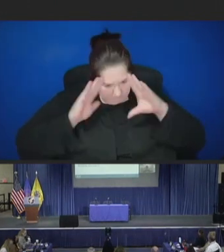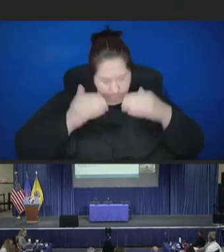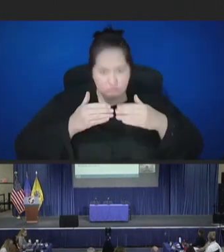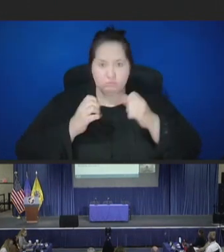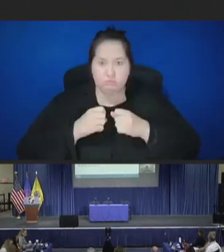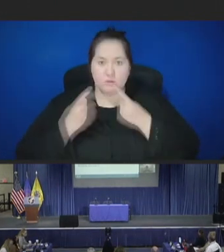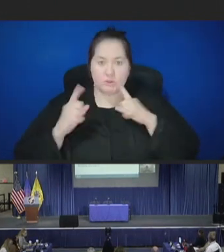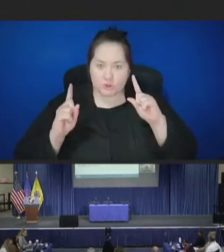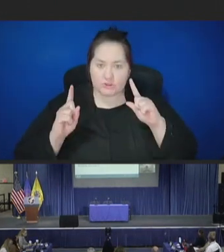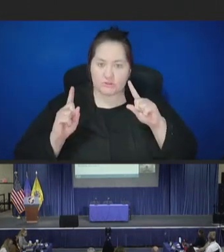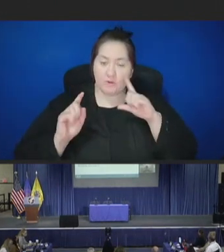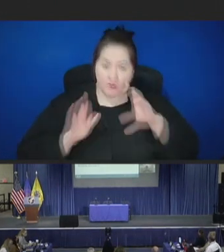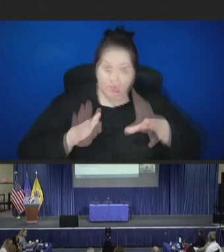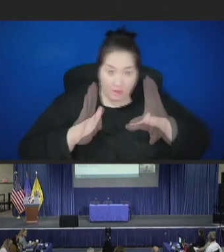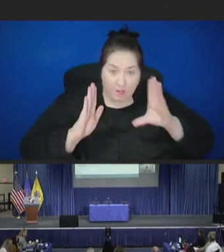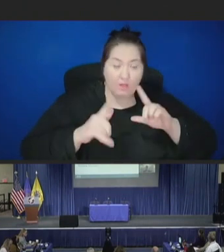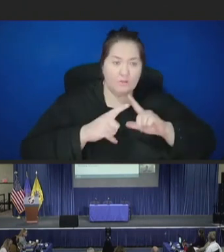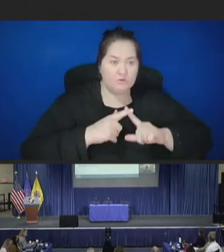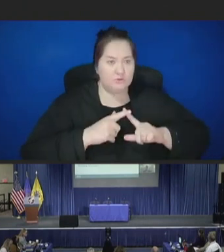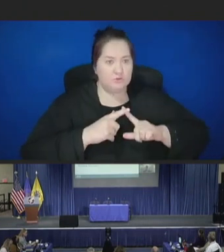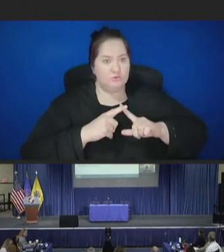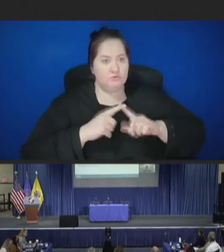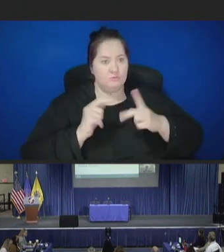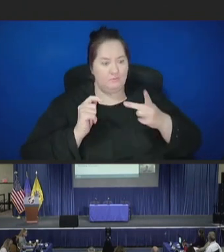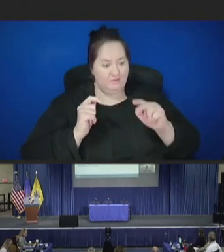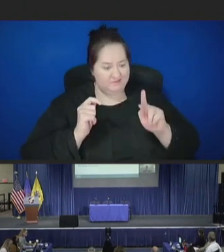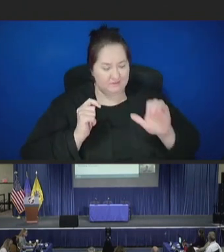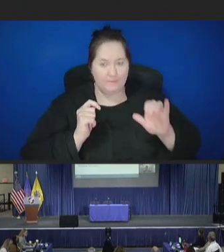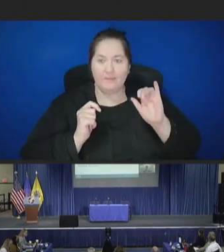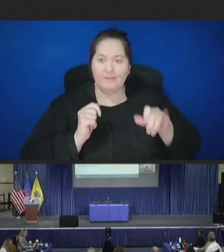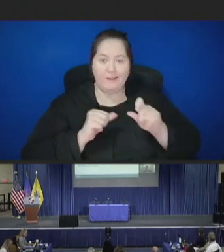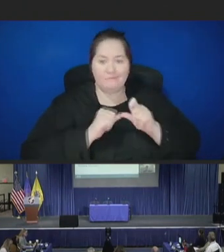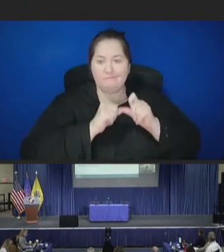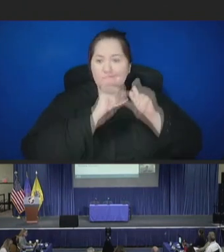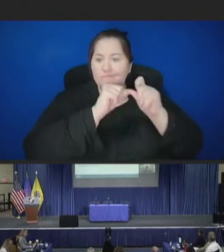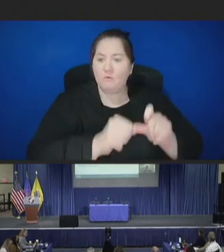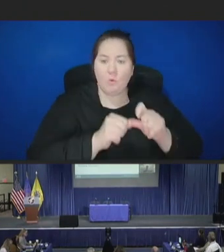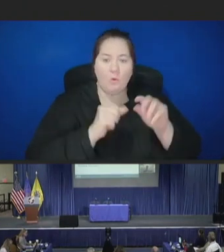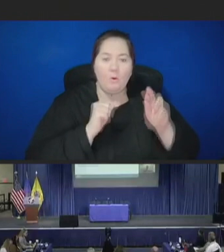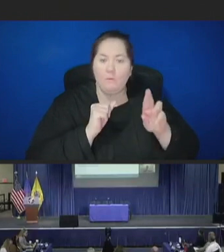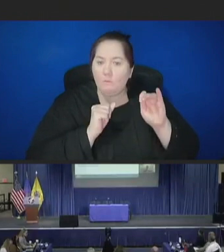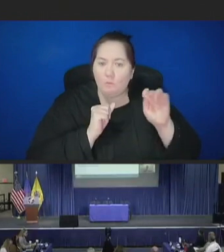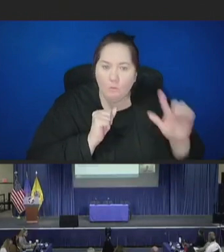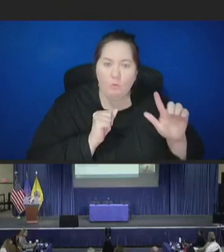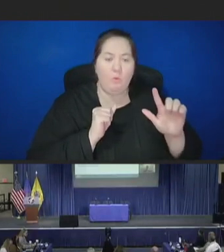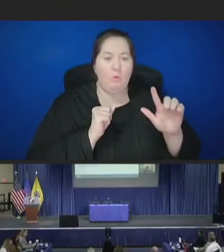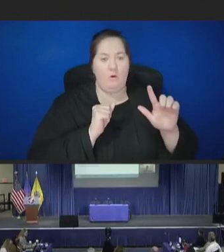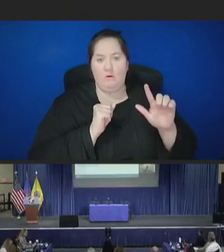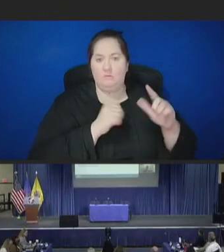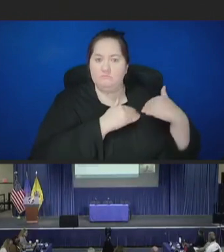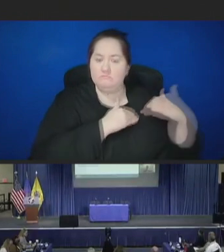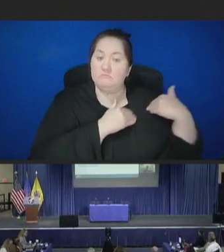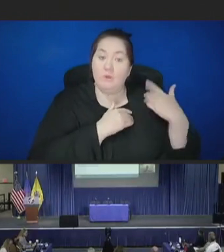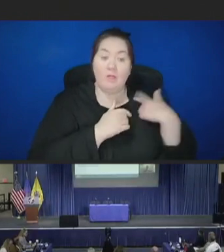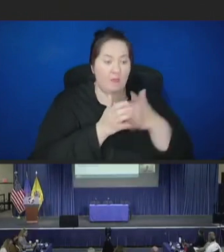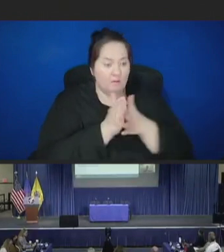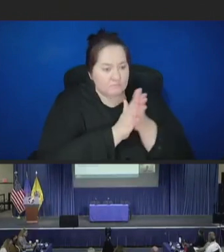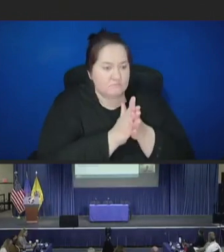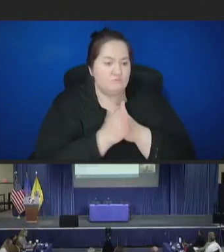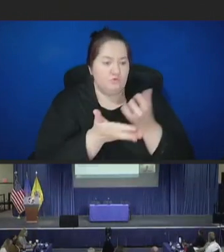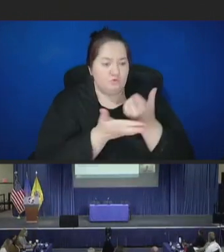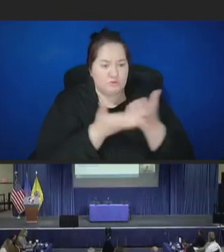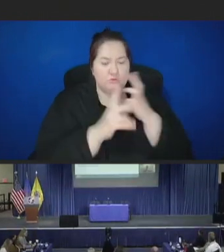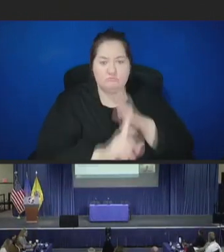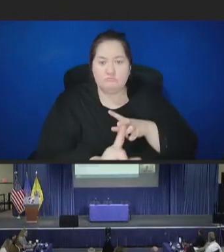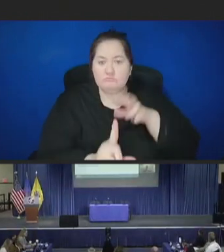attention to these pandemics must be a lasting moral obligation. And we can apply this momentum, enthusiasm, and resources